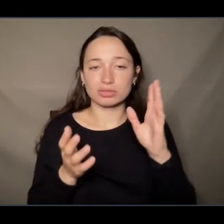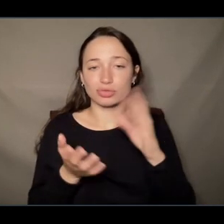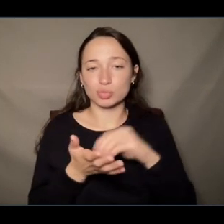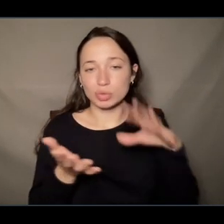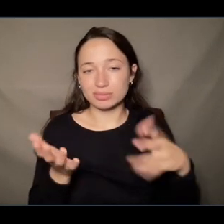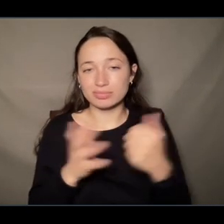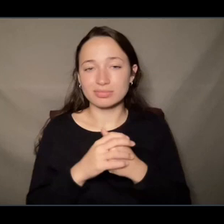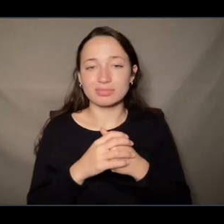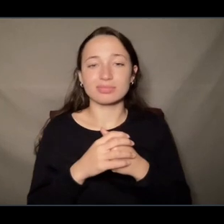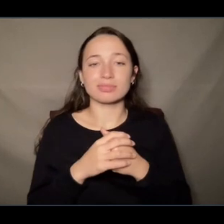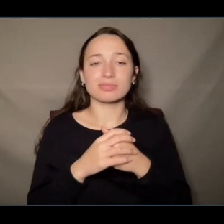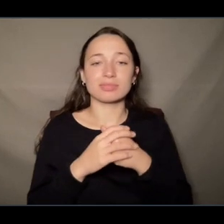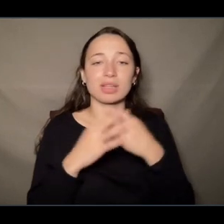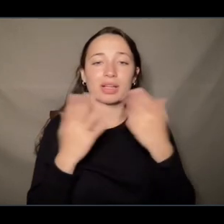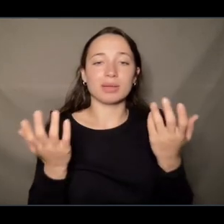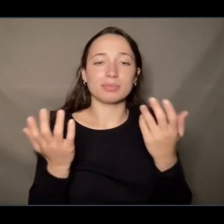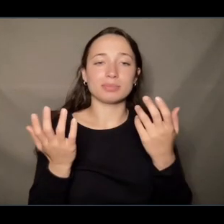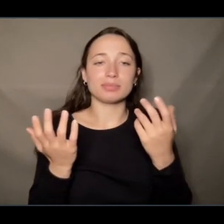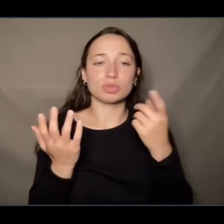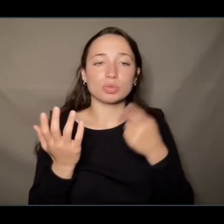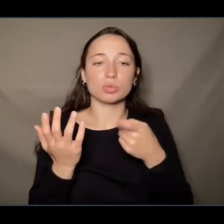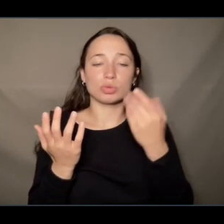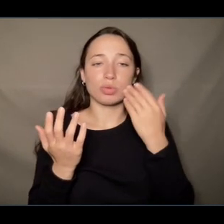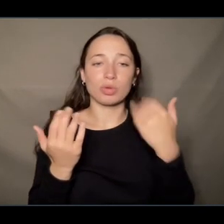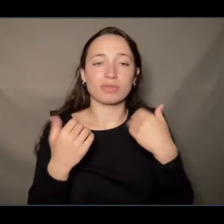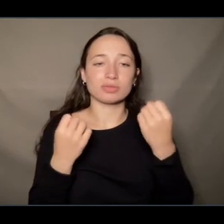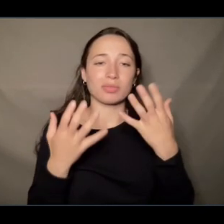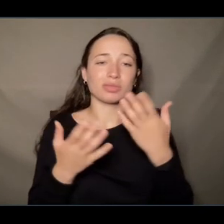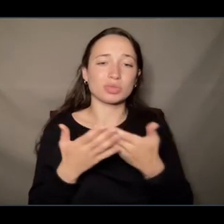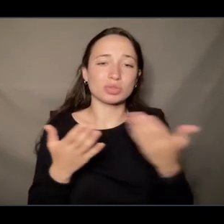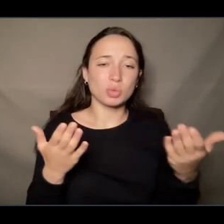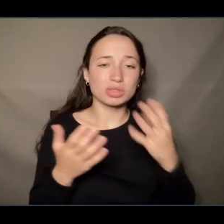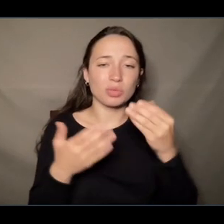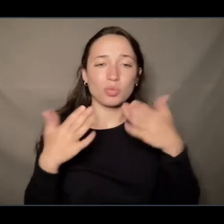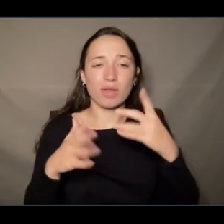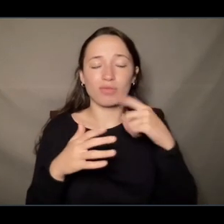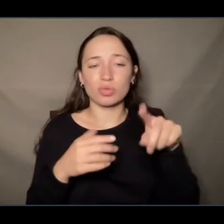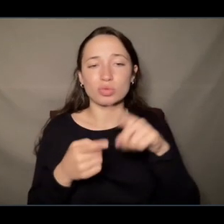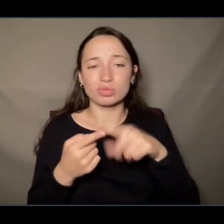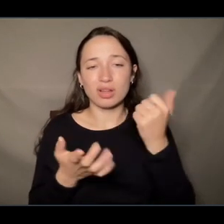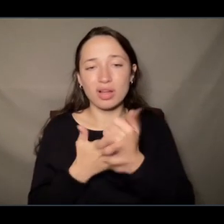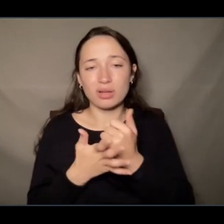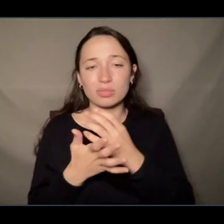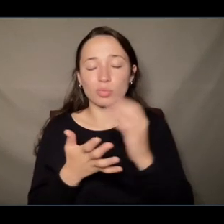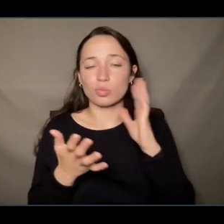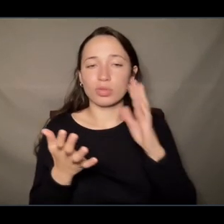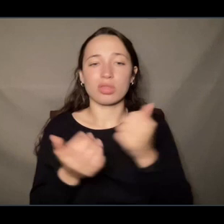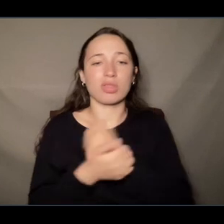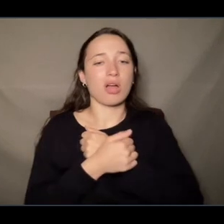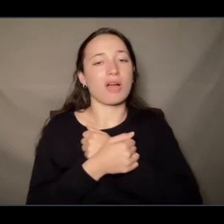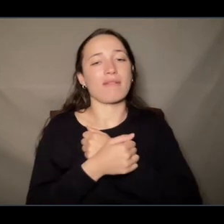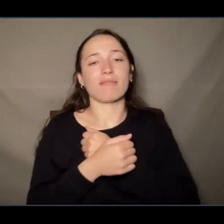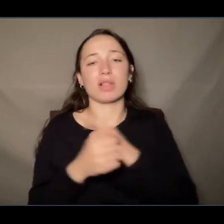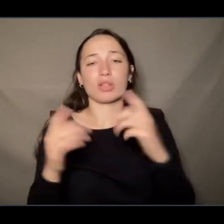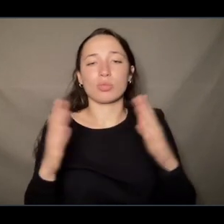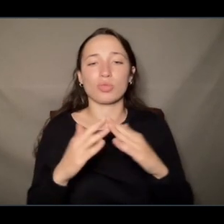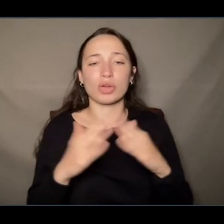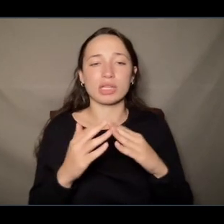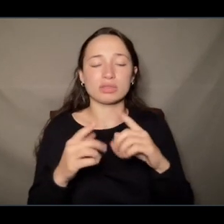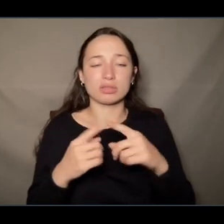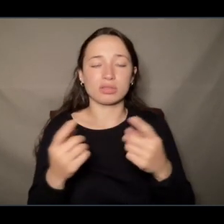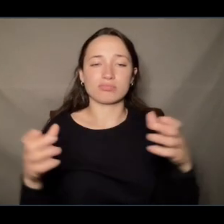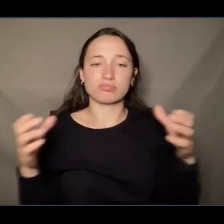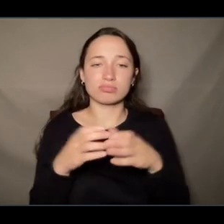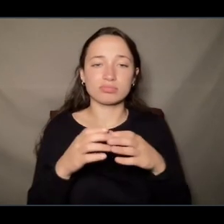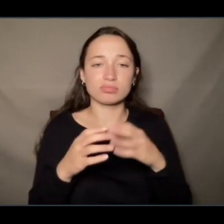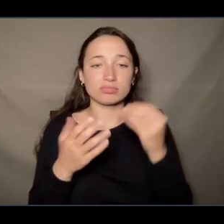our students. But, you know, we have so many resources and ways for you to help, and we would just love the community to come